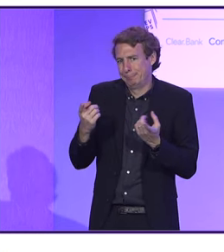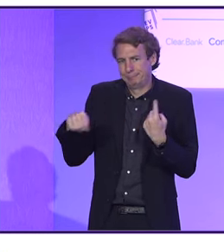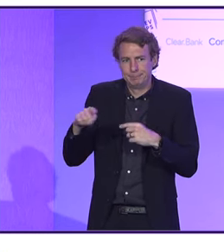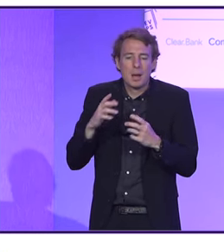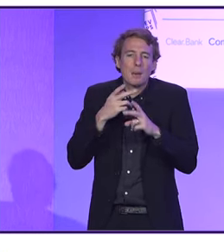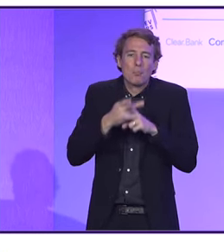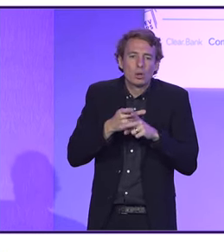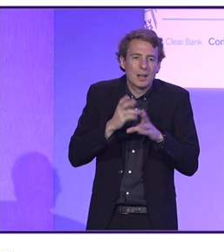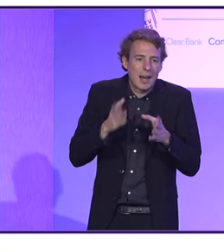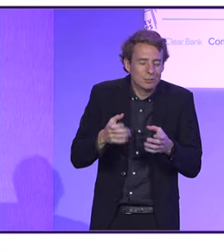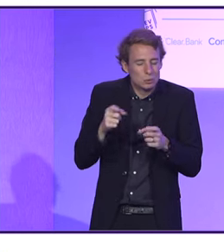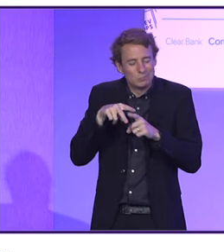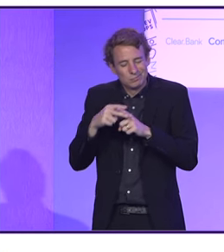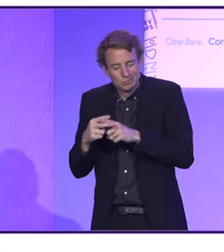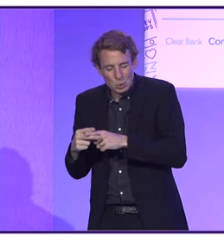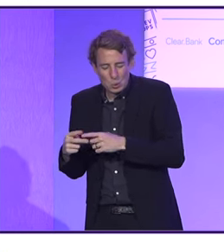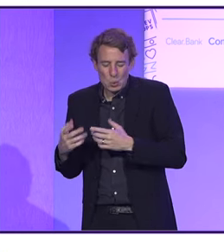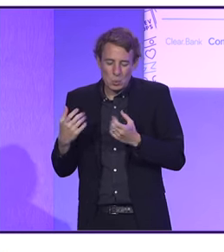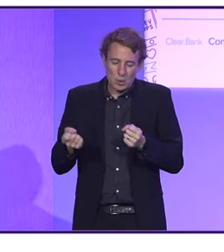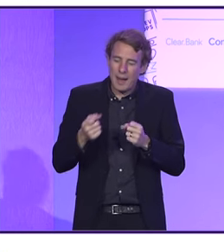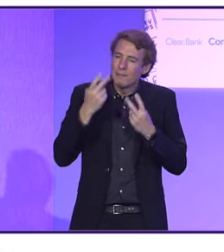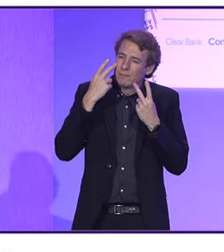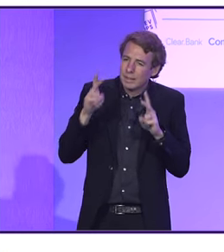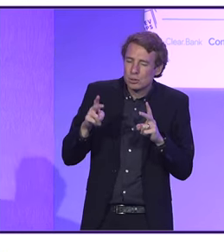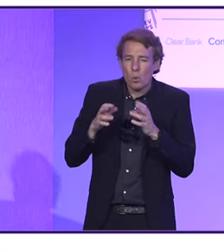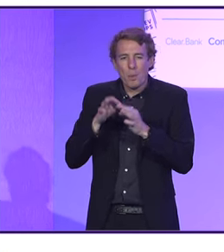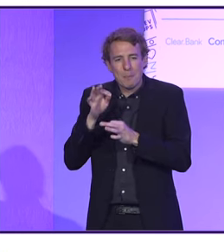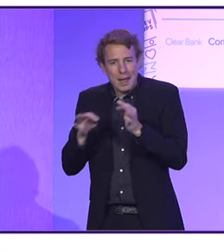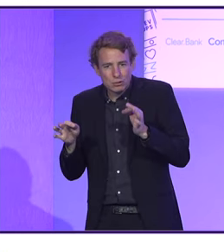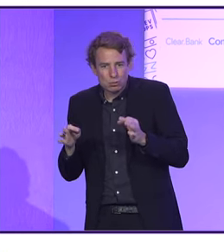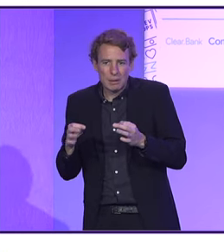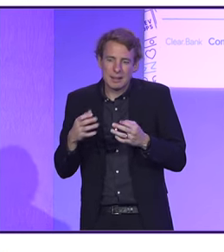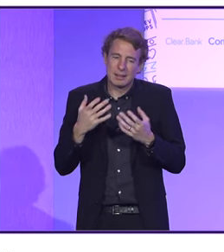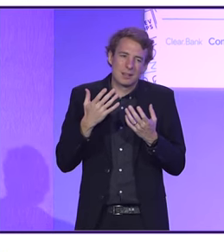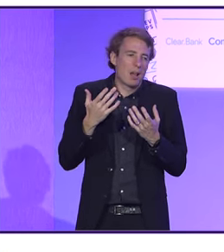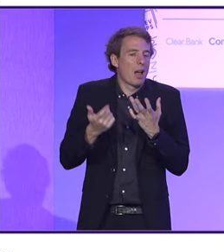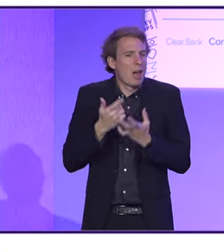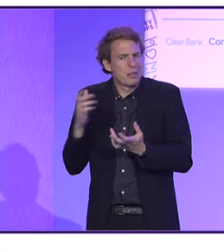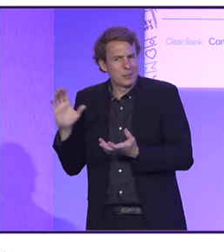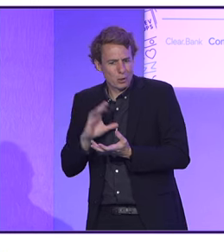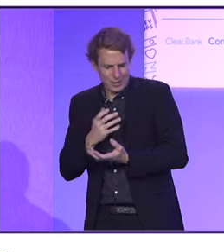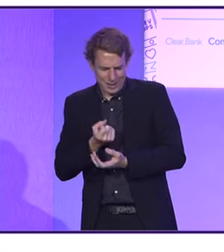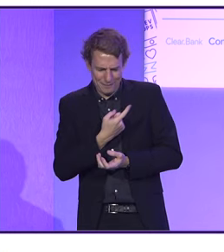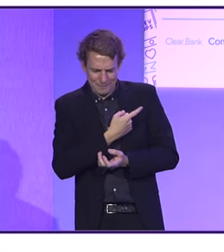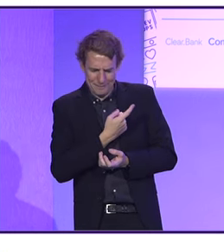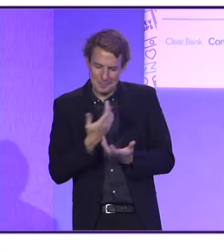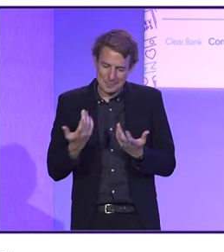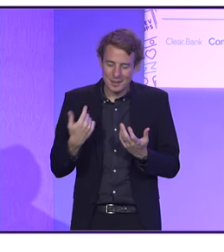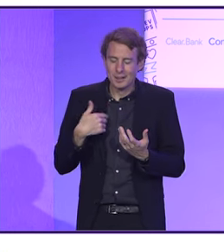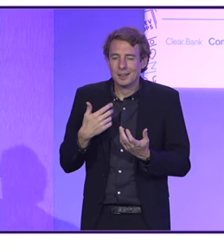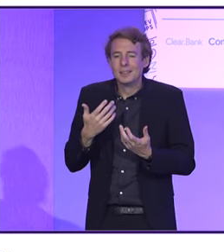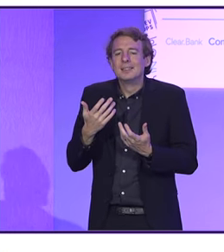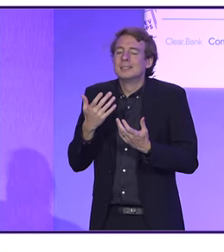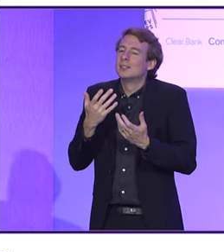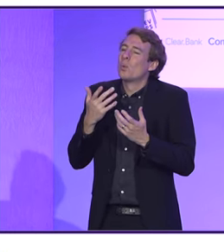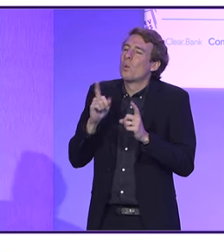for alerting, Graphite for metrics, Grafana for visualization, and Elasticsearch, coincidentally another sponsor, but not why they're on the slide, to do sort of